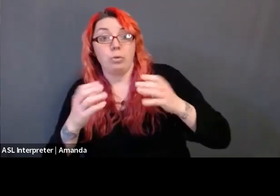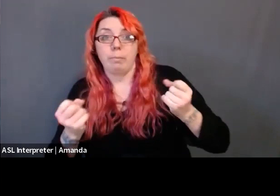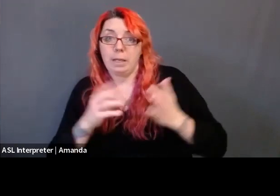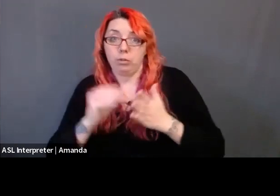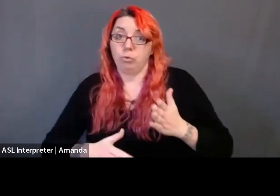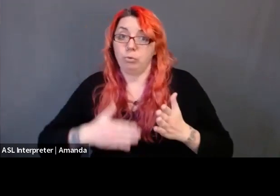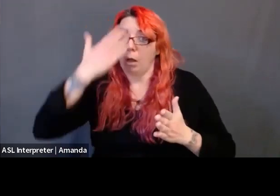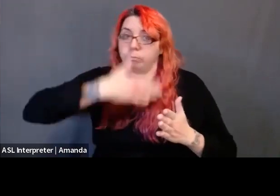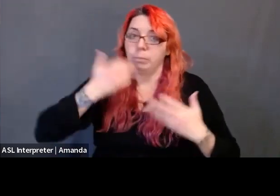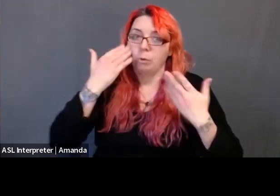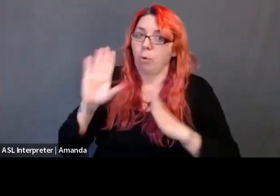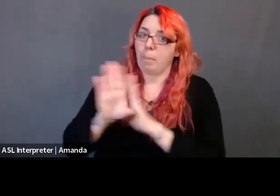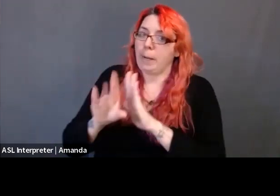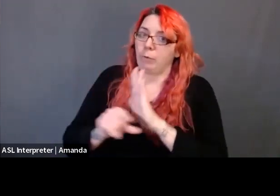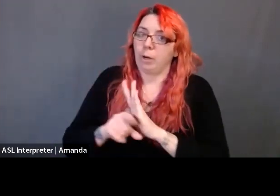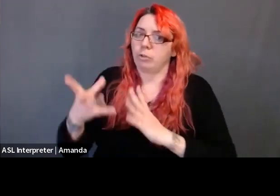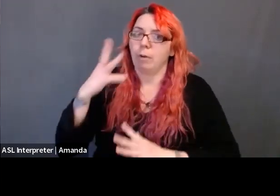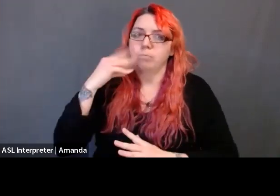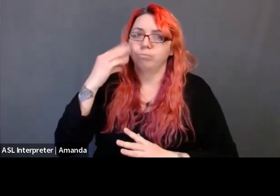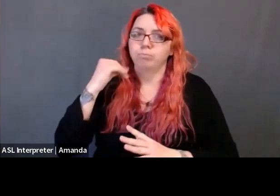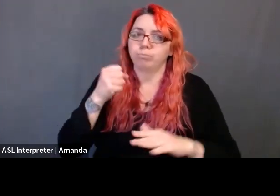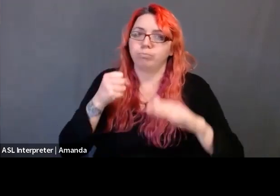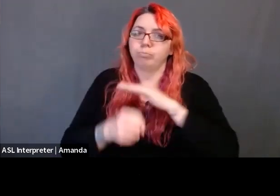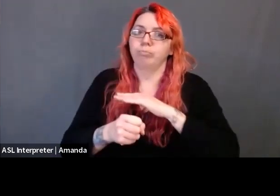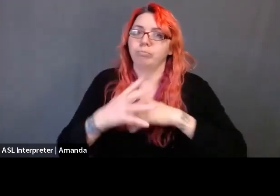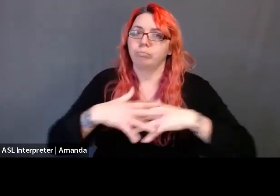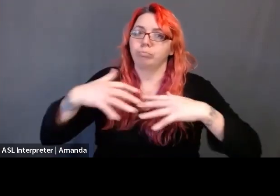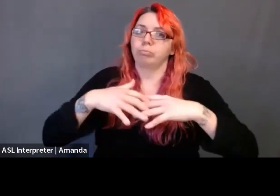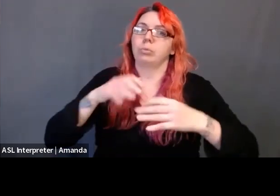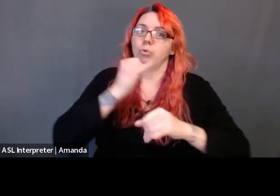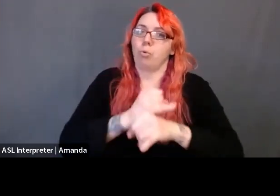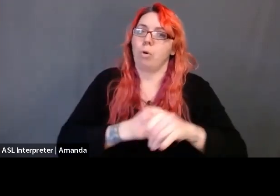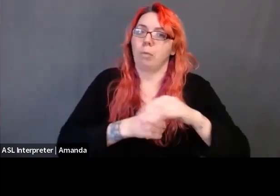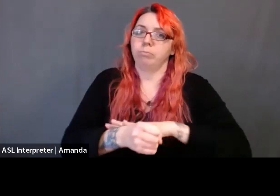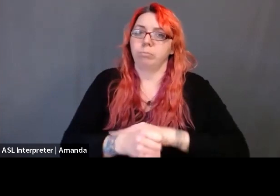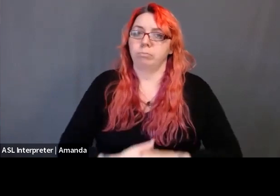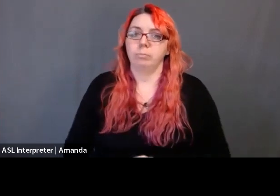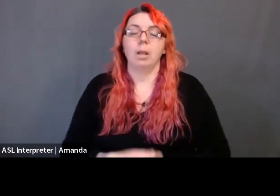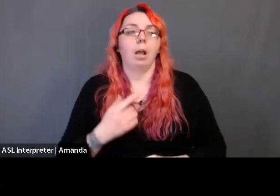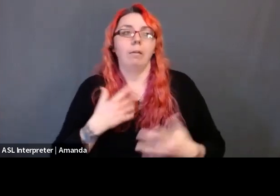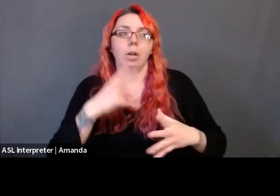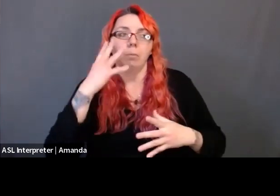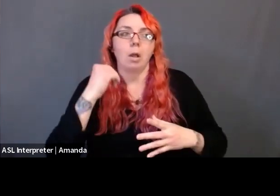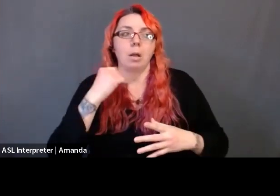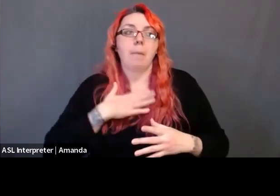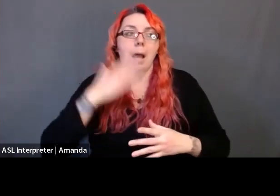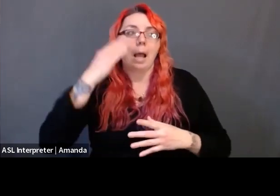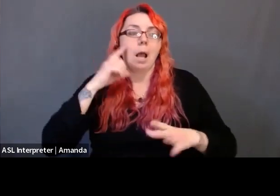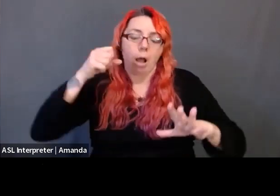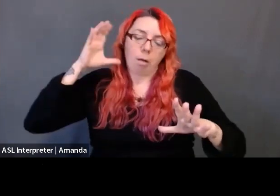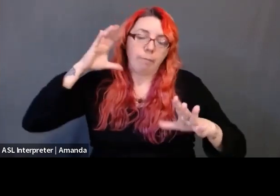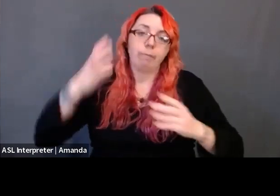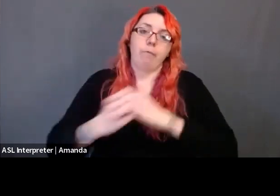of the Port Alberni Residential Institution. I had my head held underwater until I passed out. I was just a child.